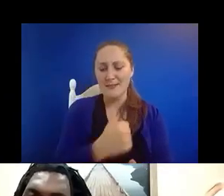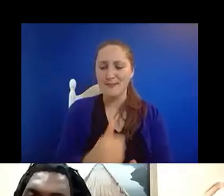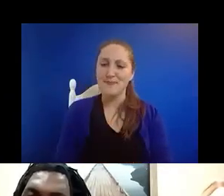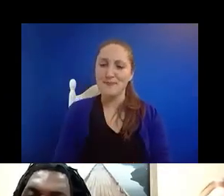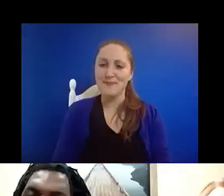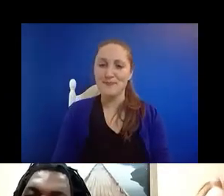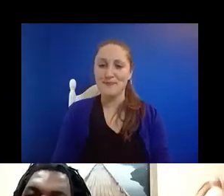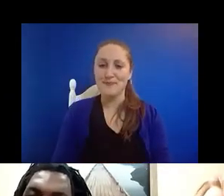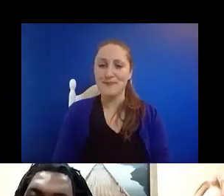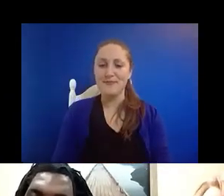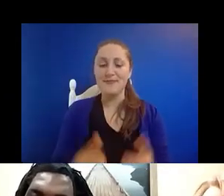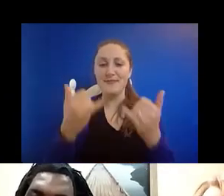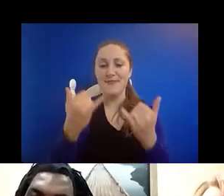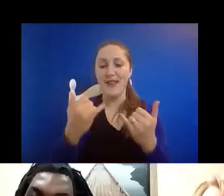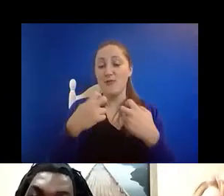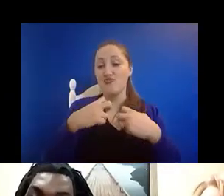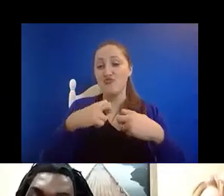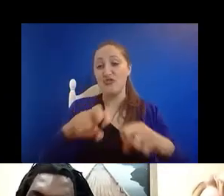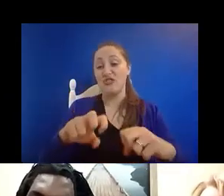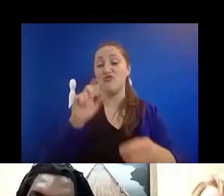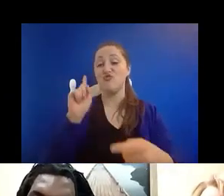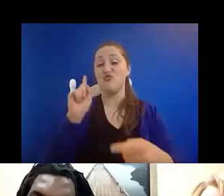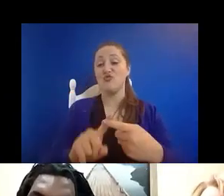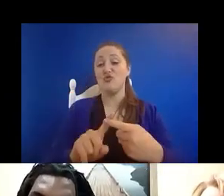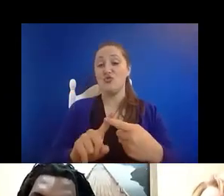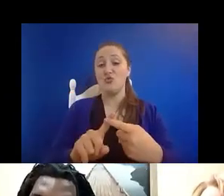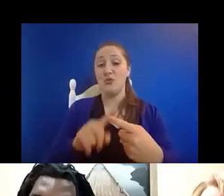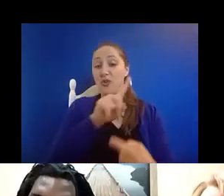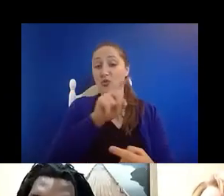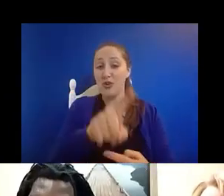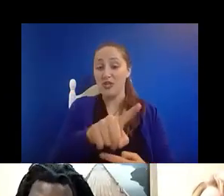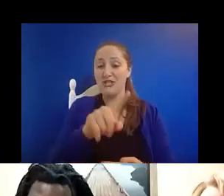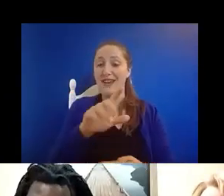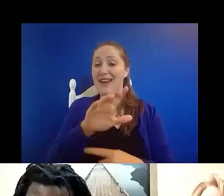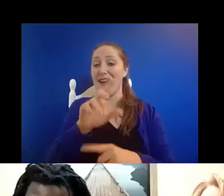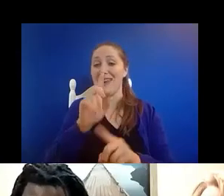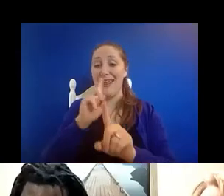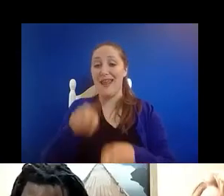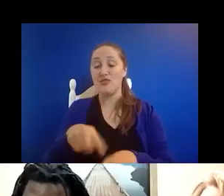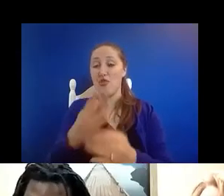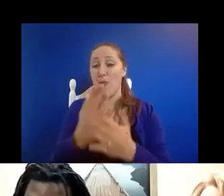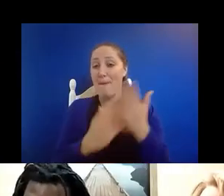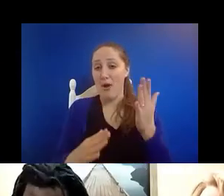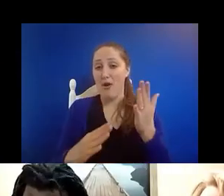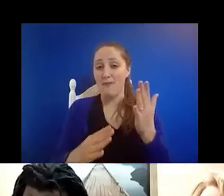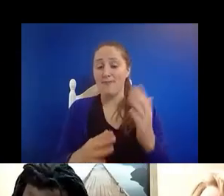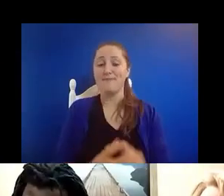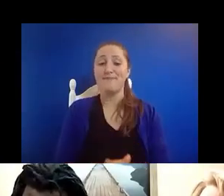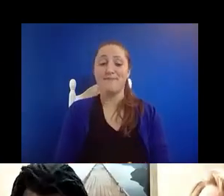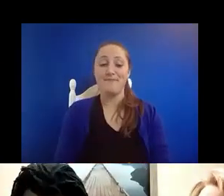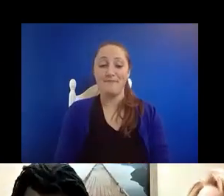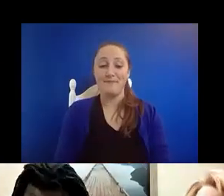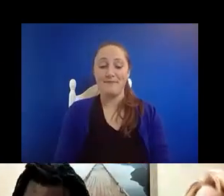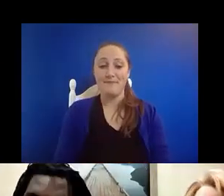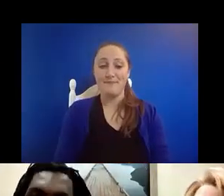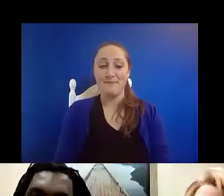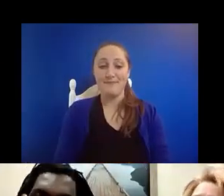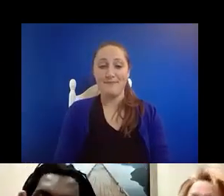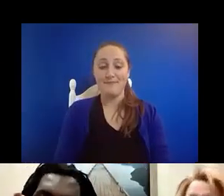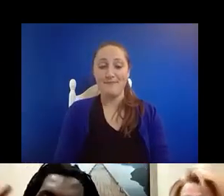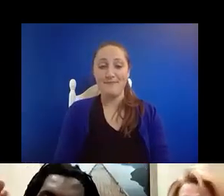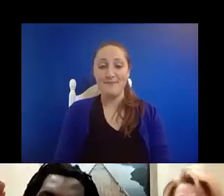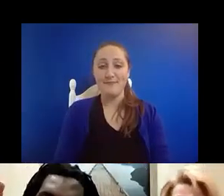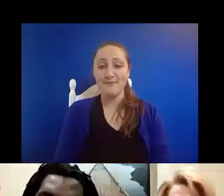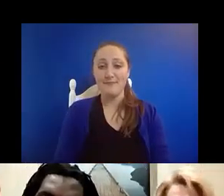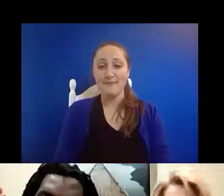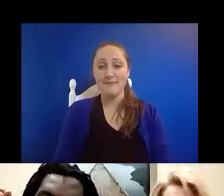will transition over into the question and answer portion of the webinar. We have quite a bit